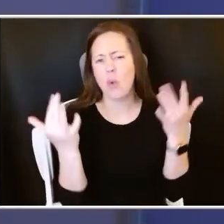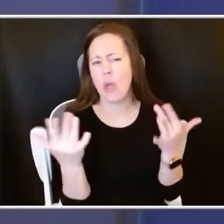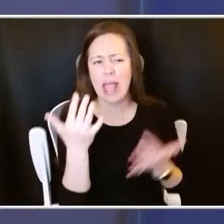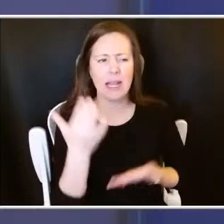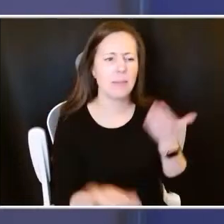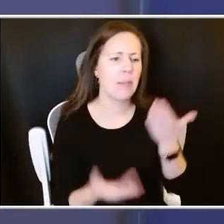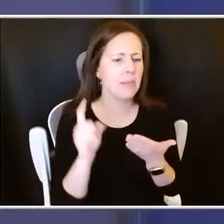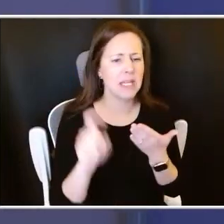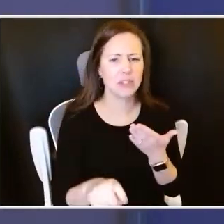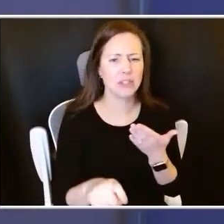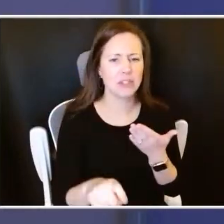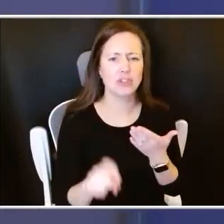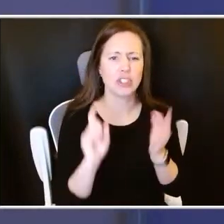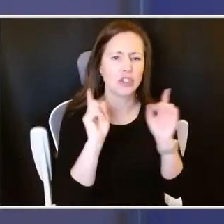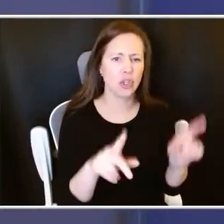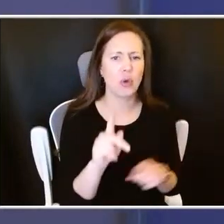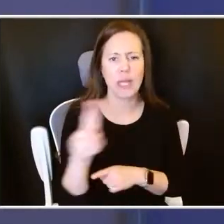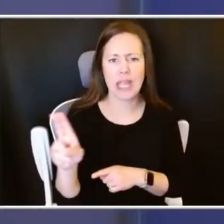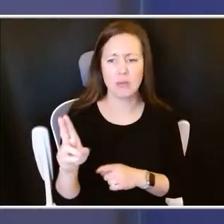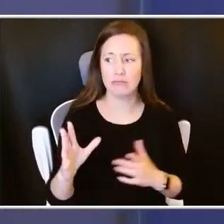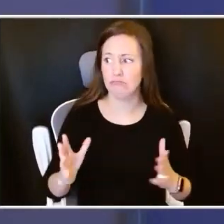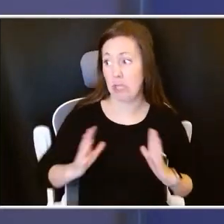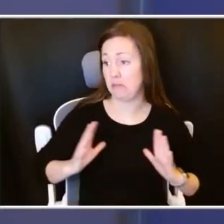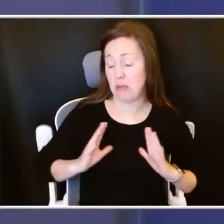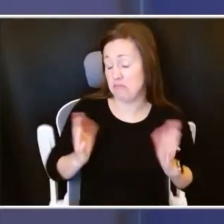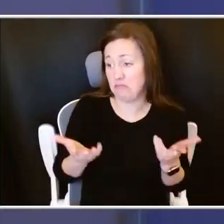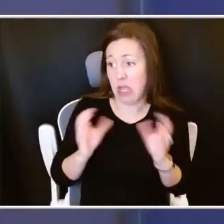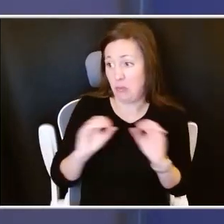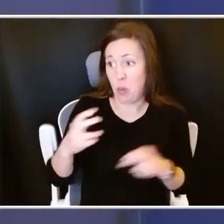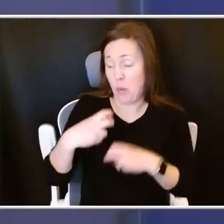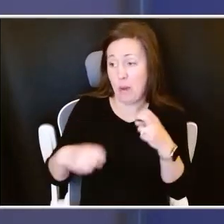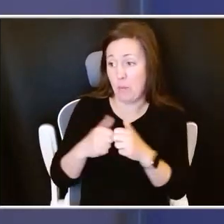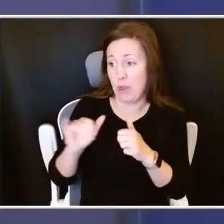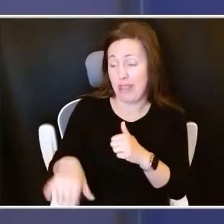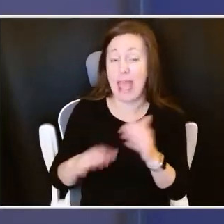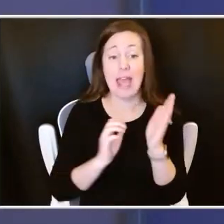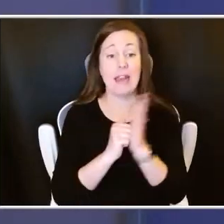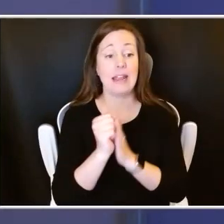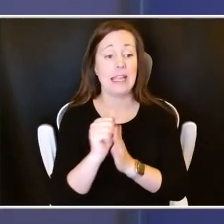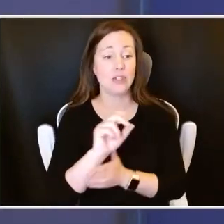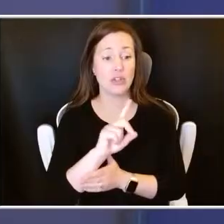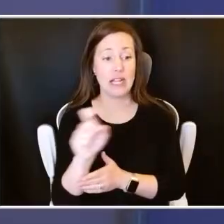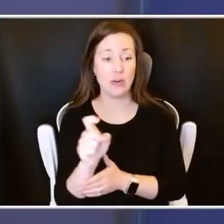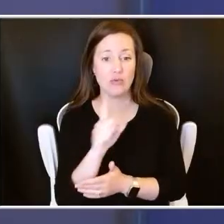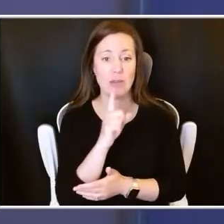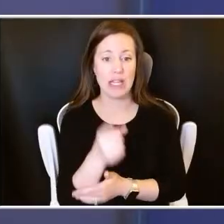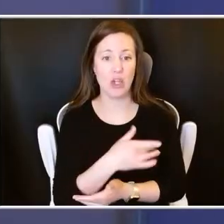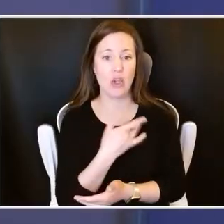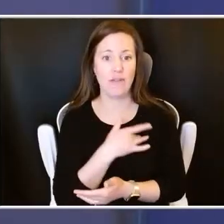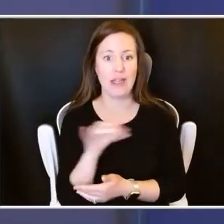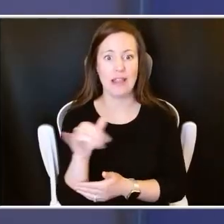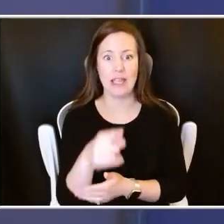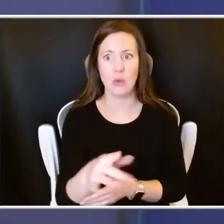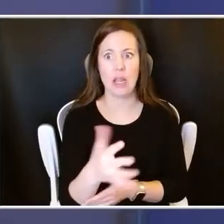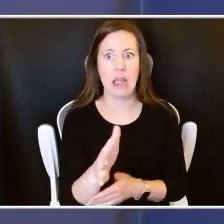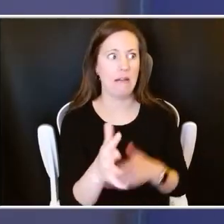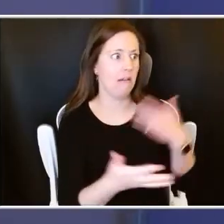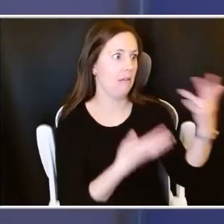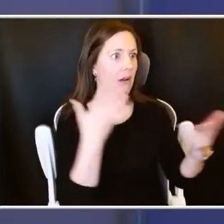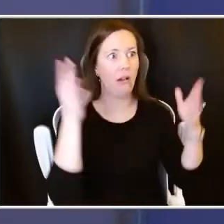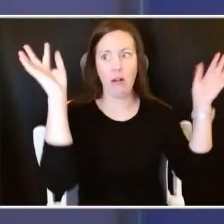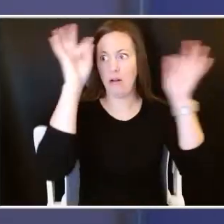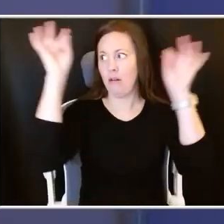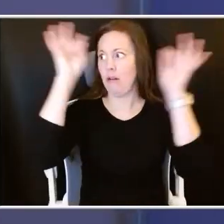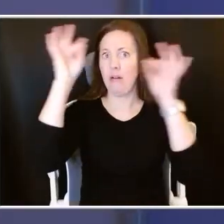and which I had no problem. A cancer diagnosis, you kind of feel like you're walking in the dark until you get information. And the